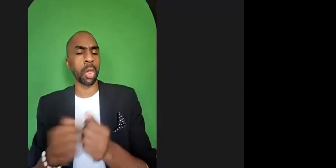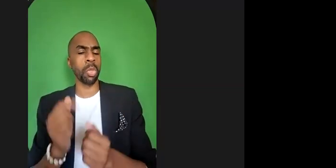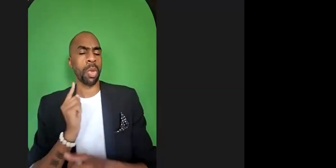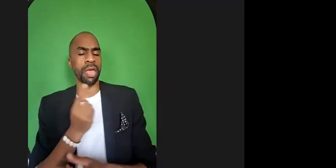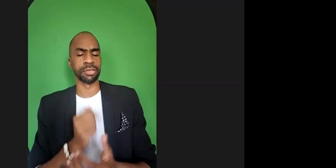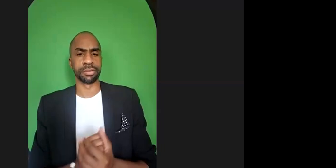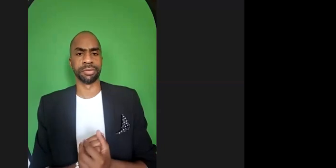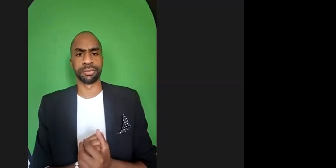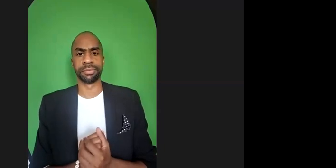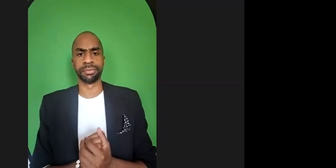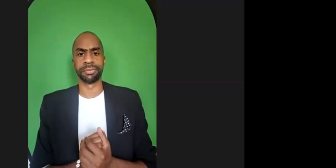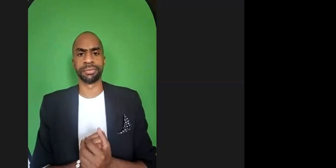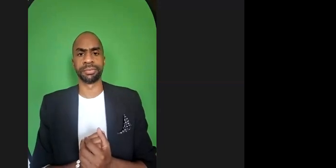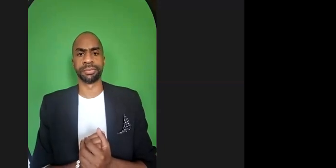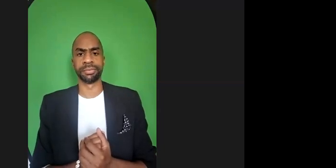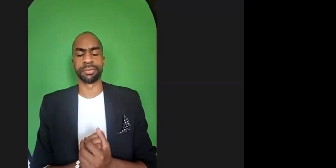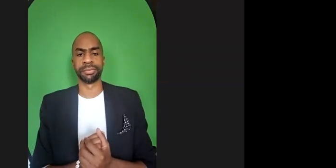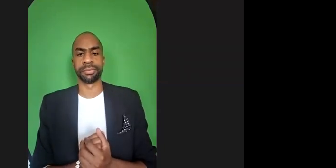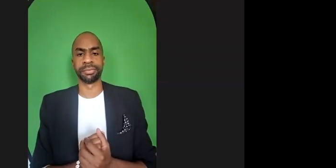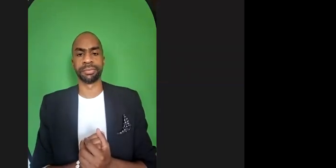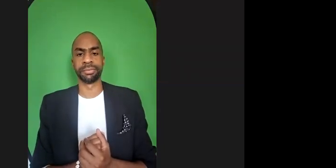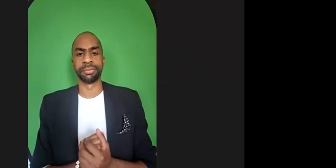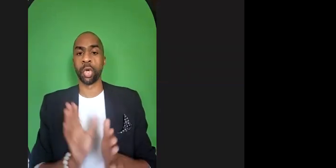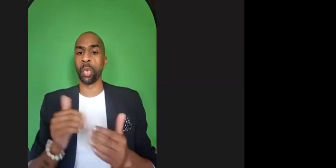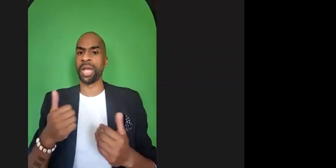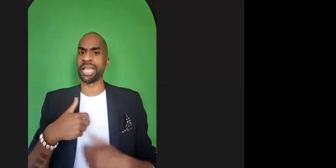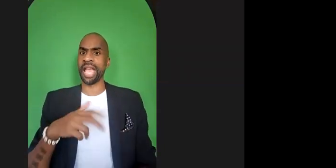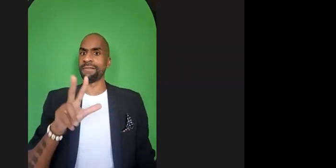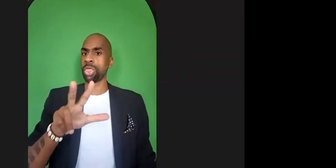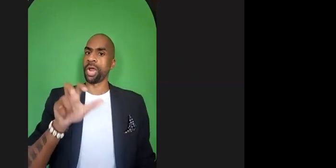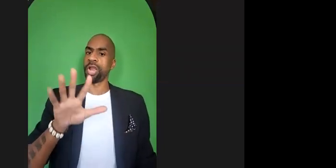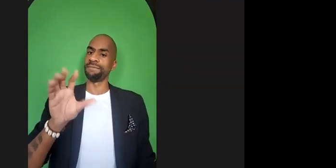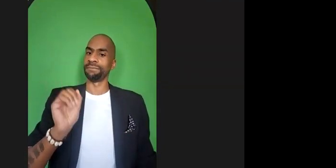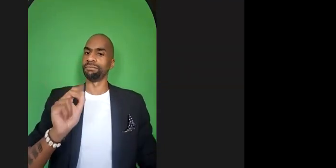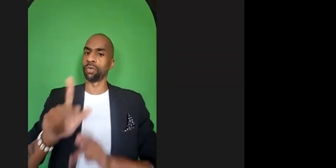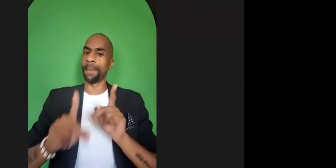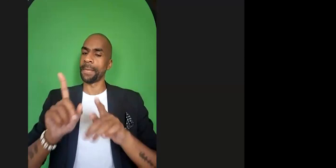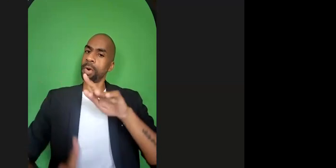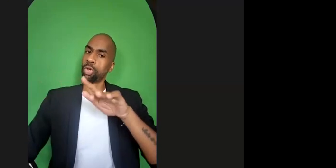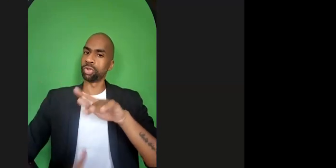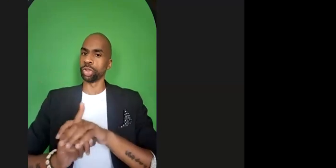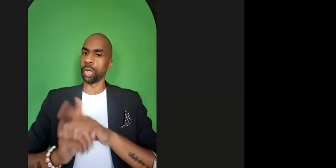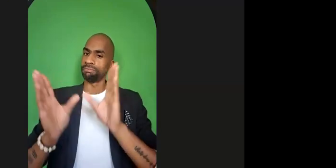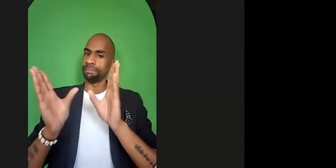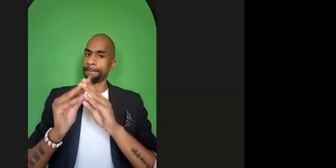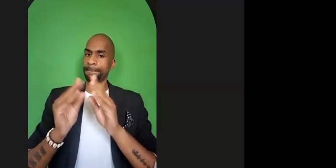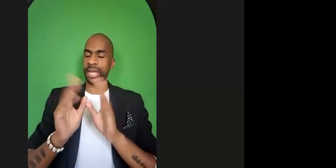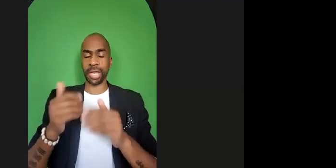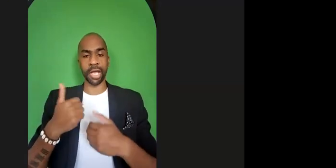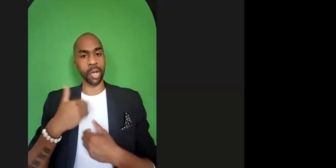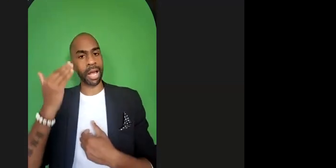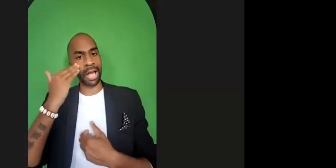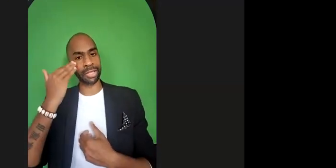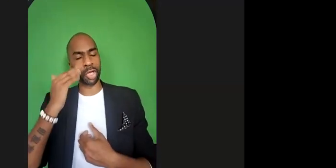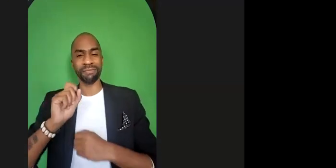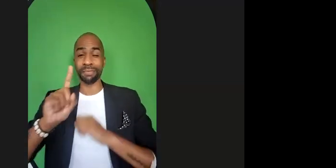I see we have over 350 participants. So I know you've reached a lot of folks. I apologize for questions